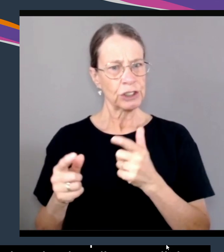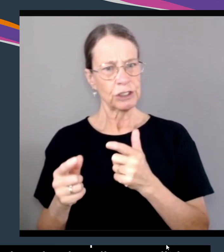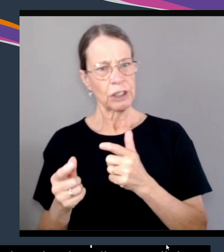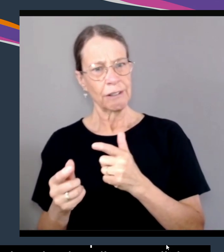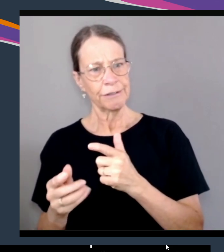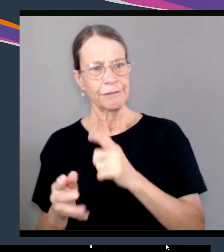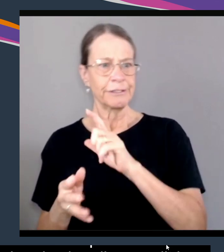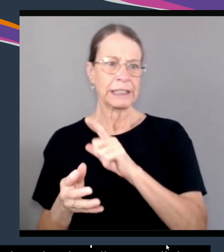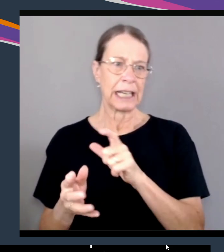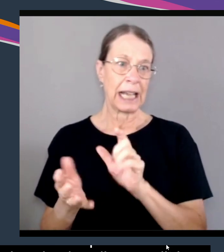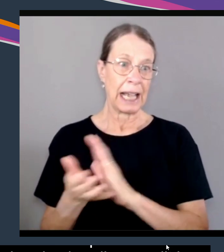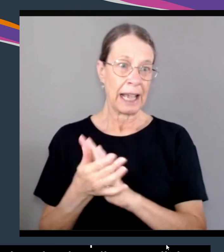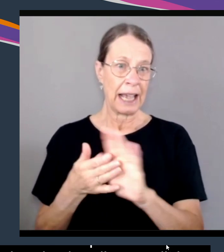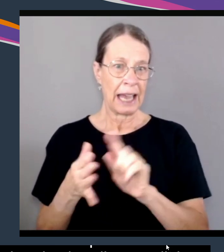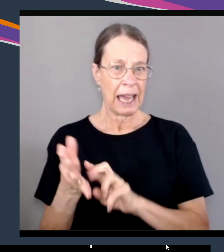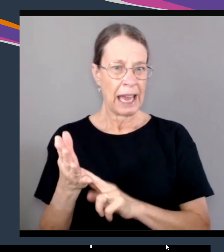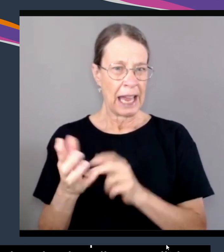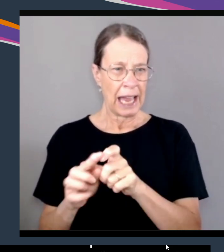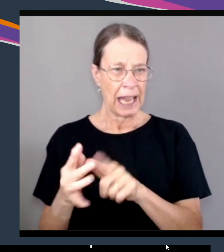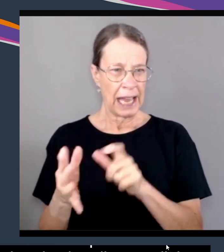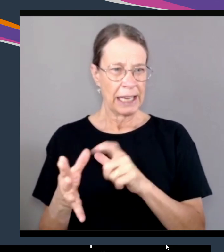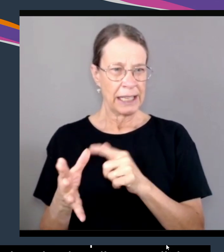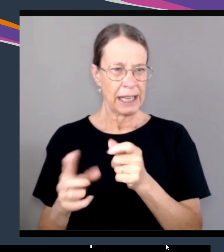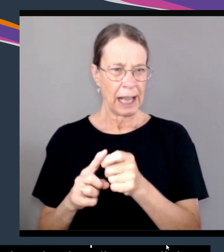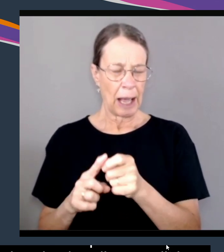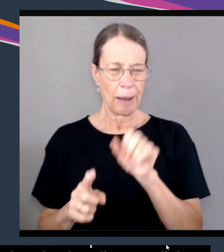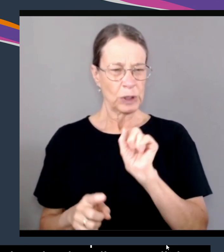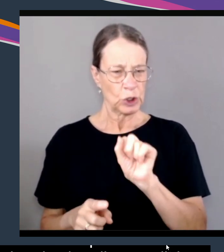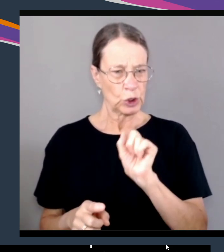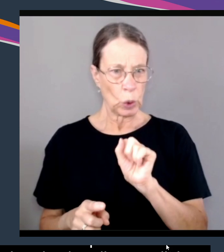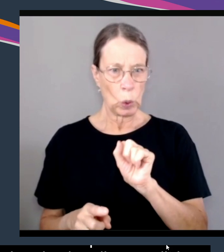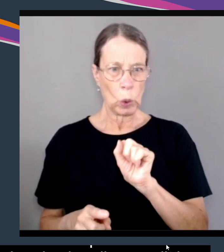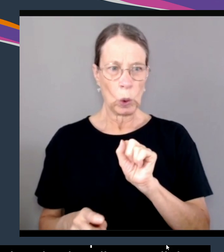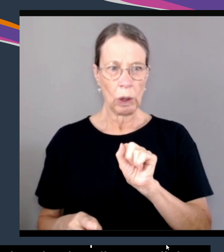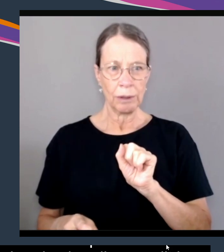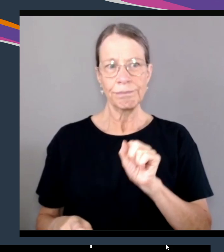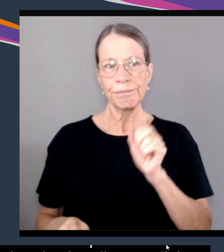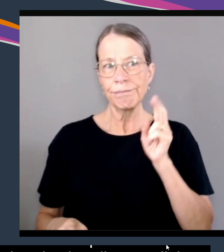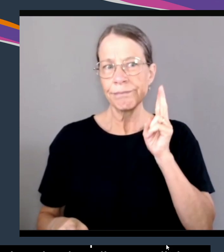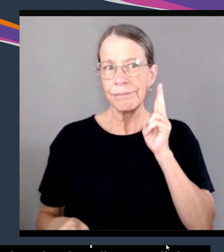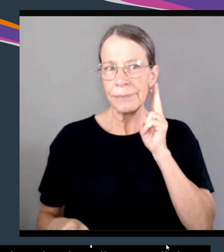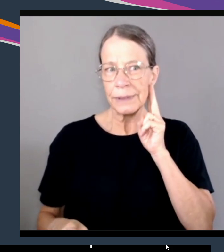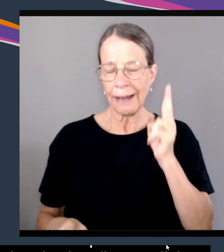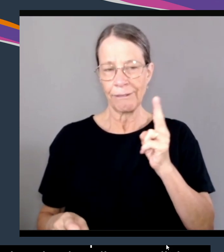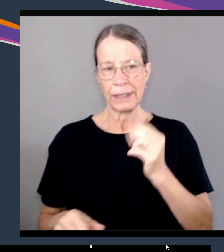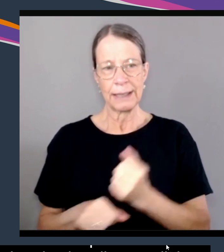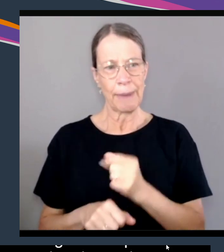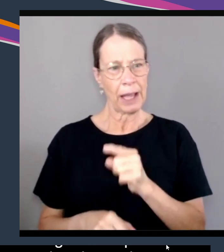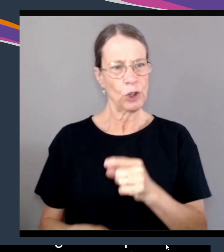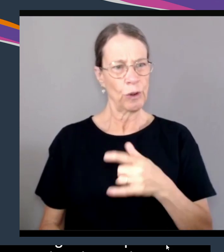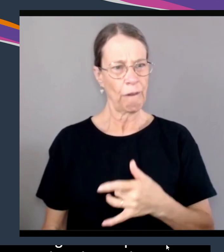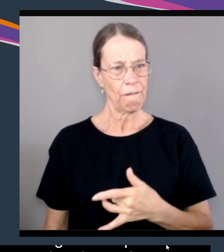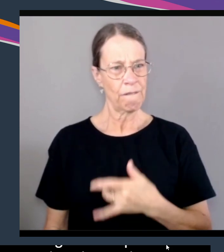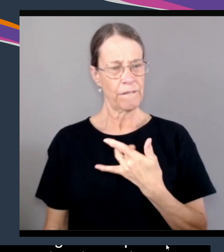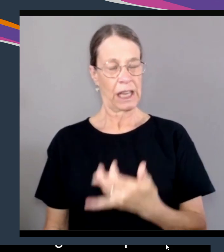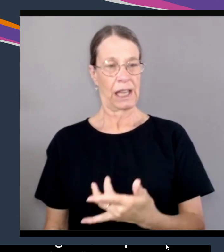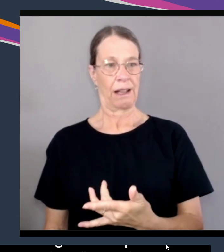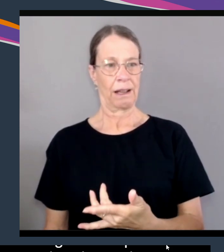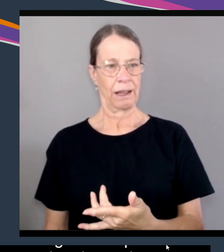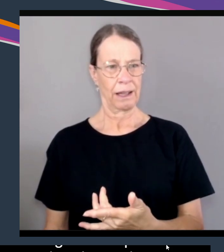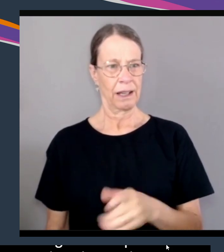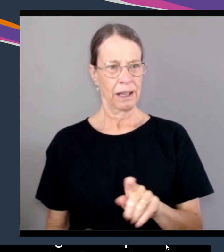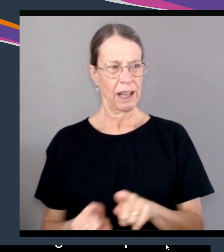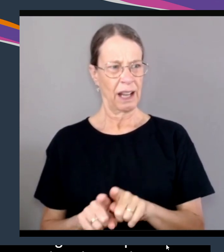out. These subtle kind of tacit presumptions that we do not have the capacity to speak for